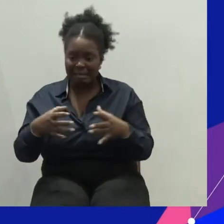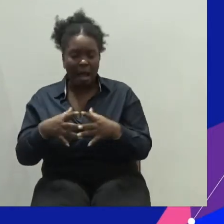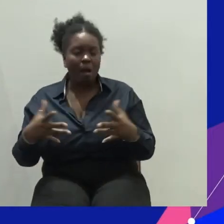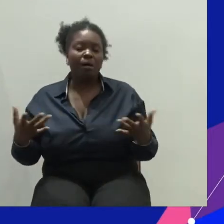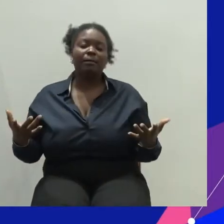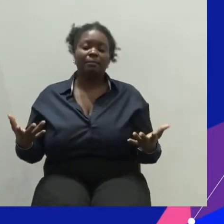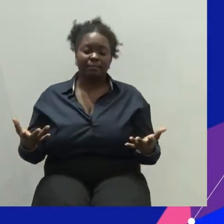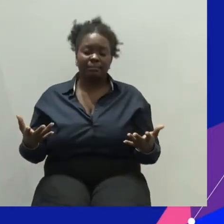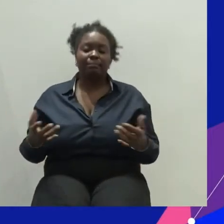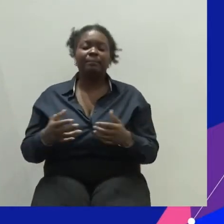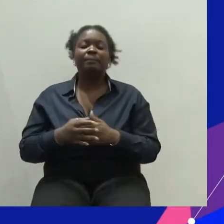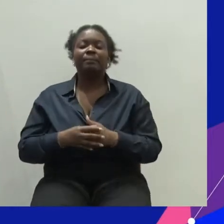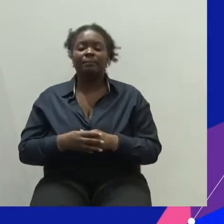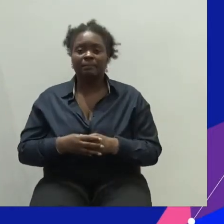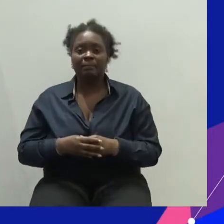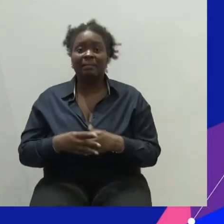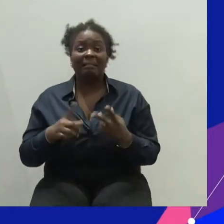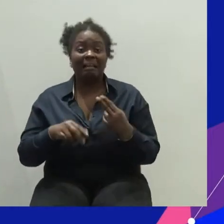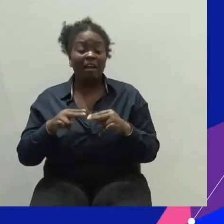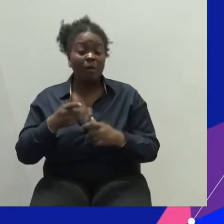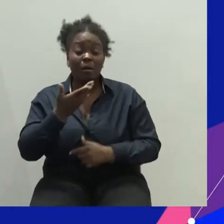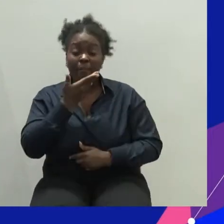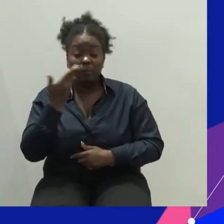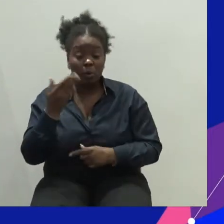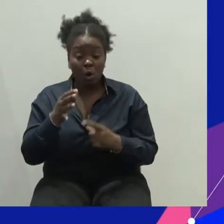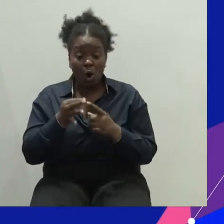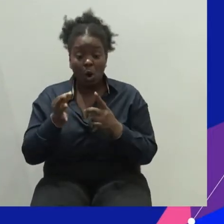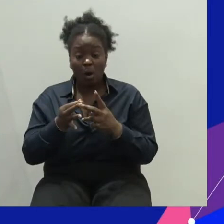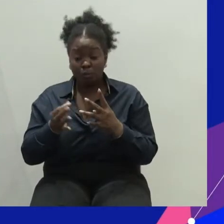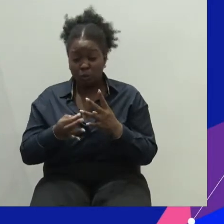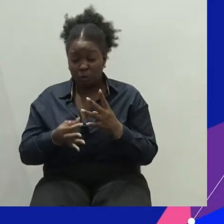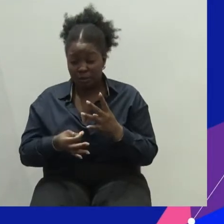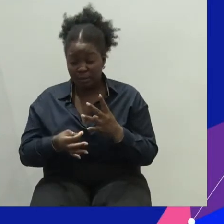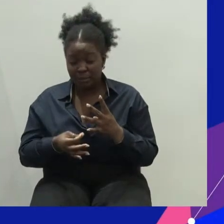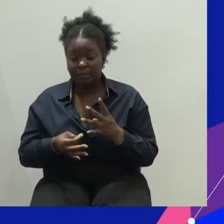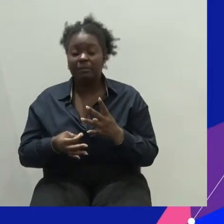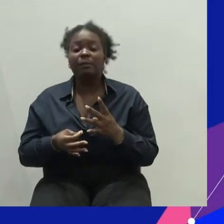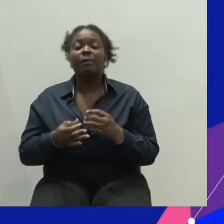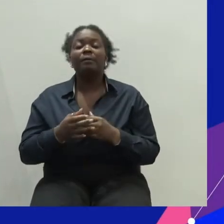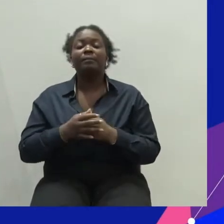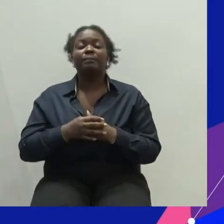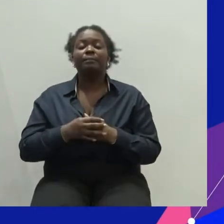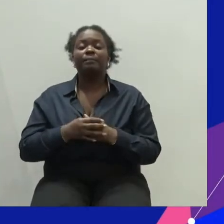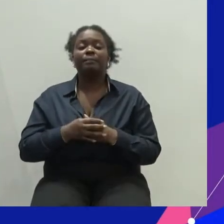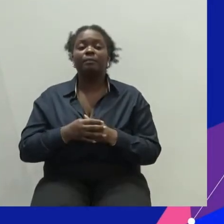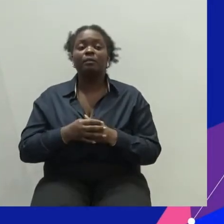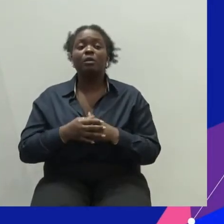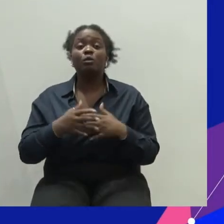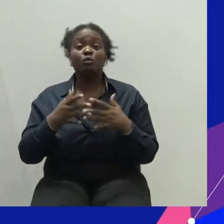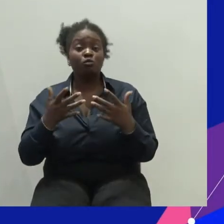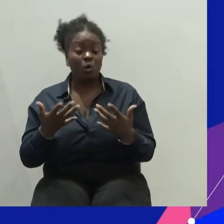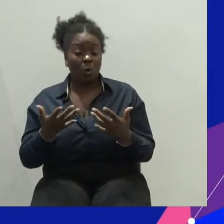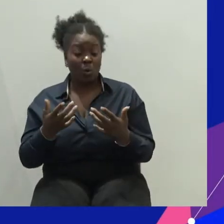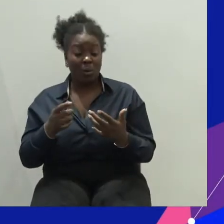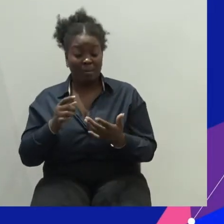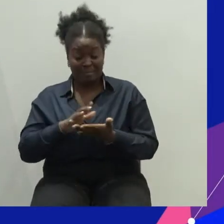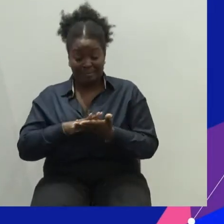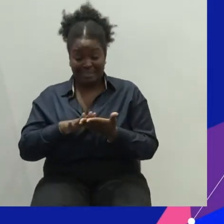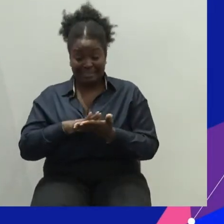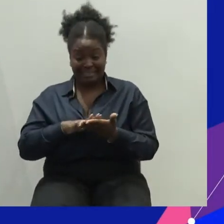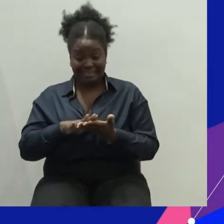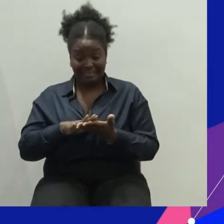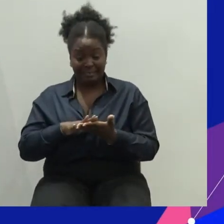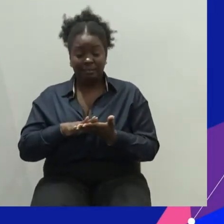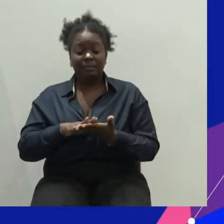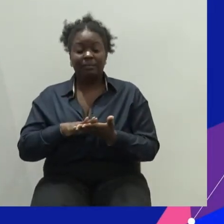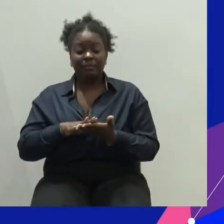for those areas where you don't have any other options, but where you have other options, you explore them, right? So in a case like that, it ultimately is